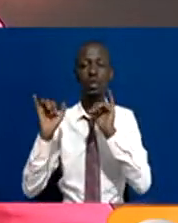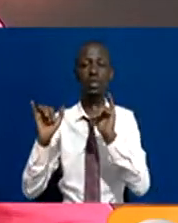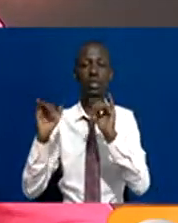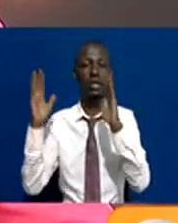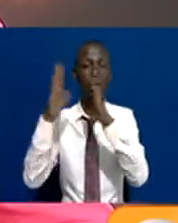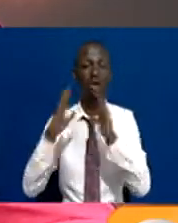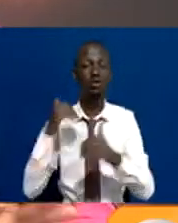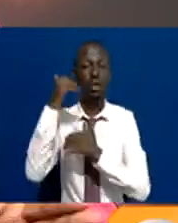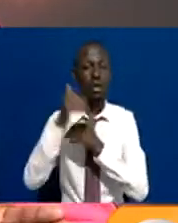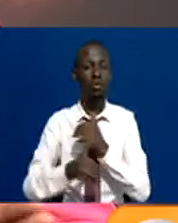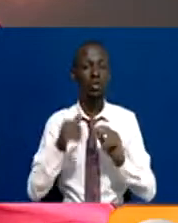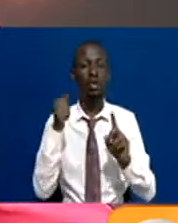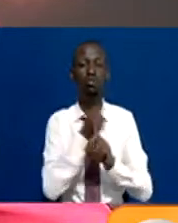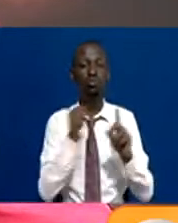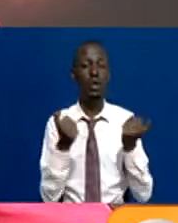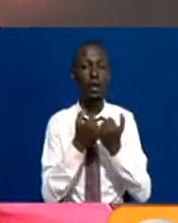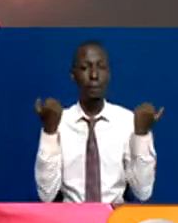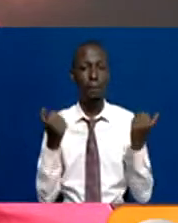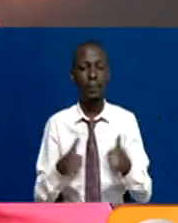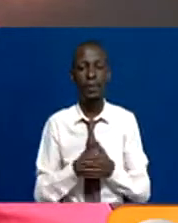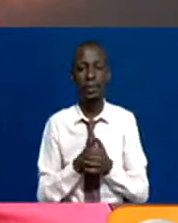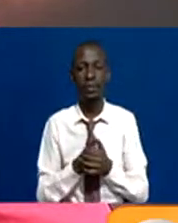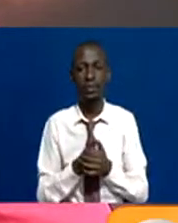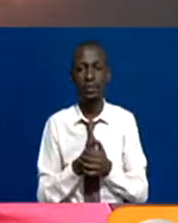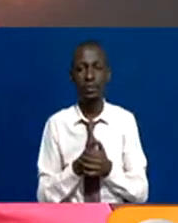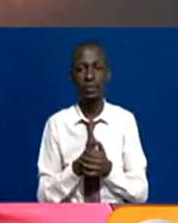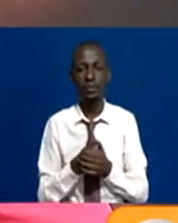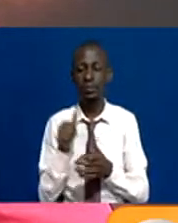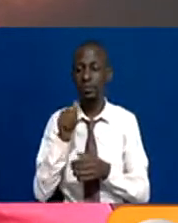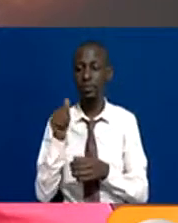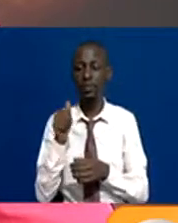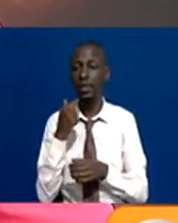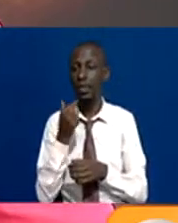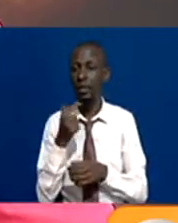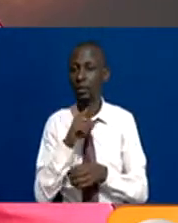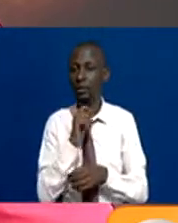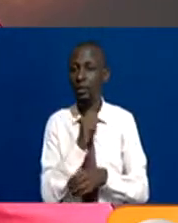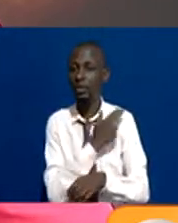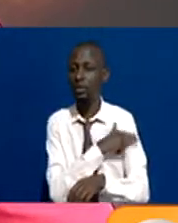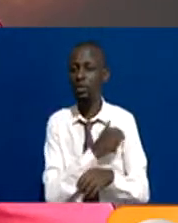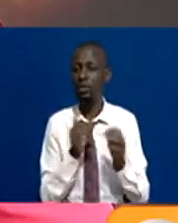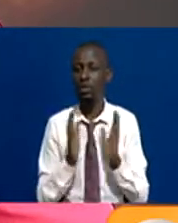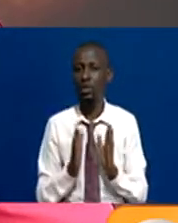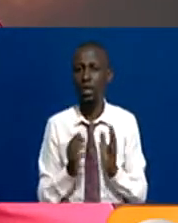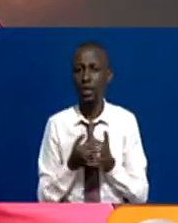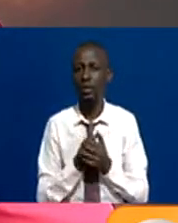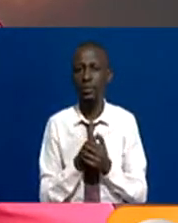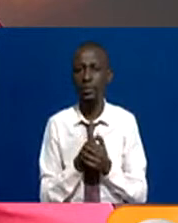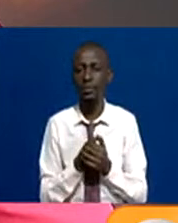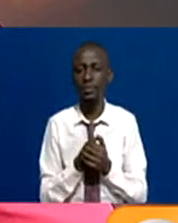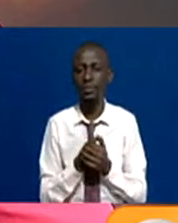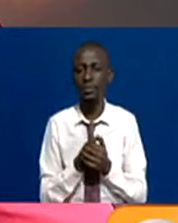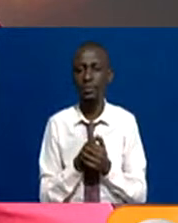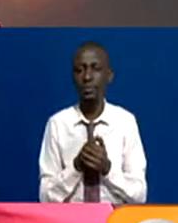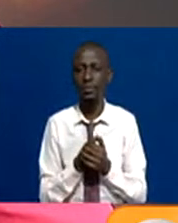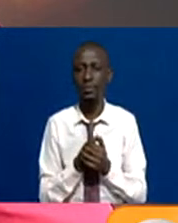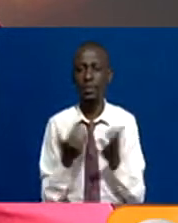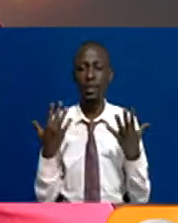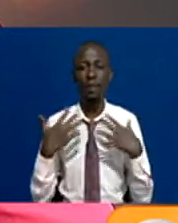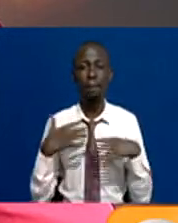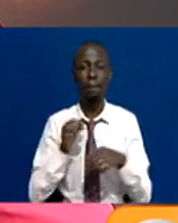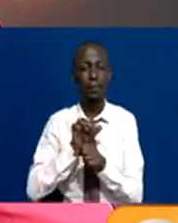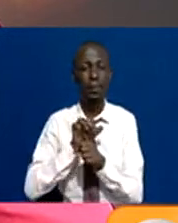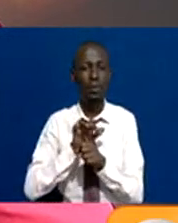back to just a step behind what Dr. Shako is talking about here. So there are so many people